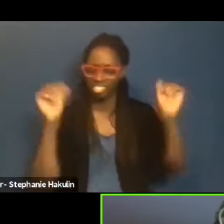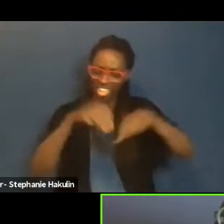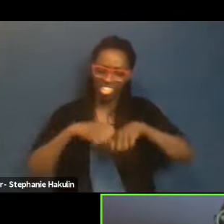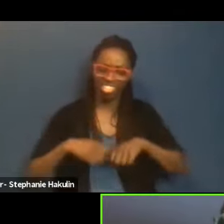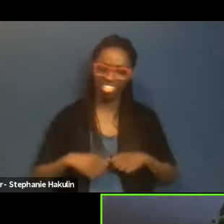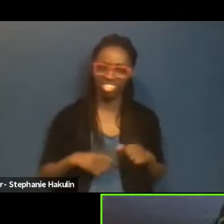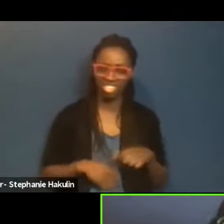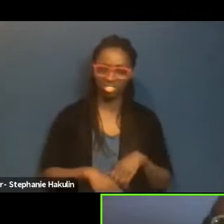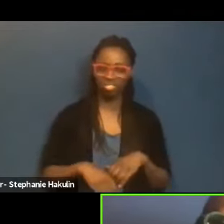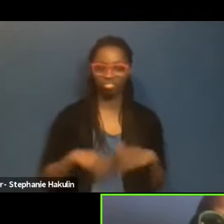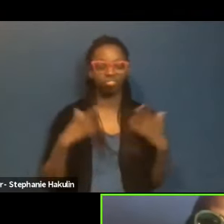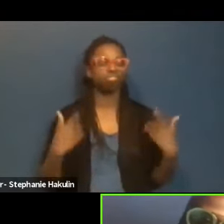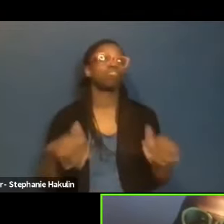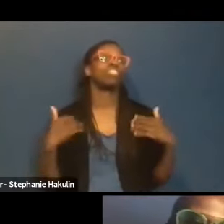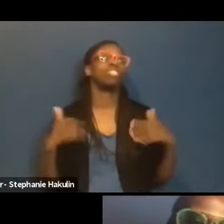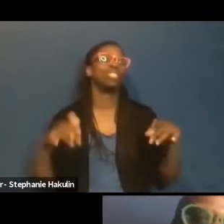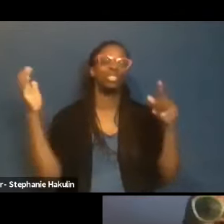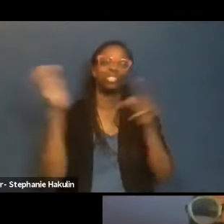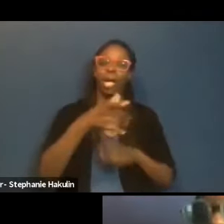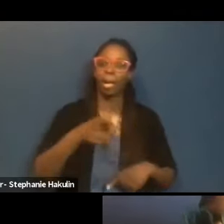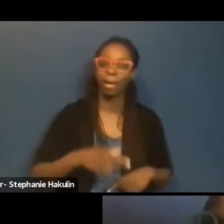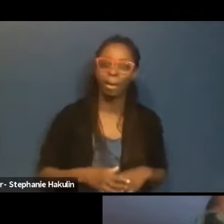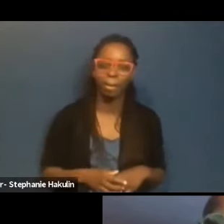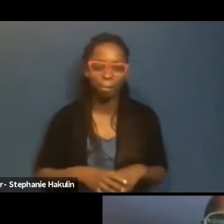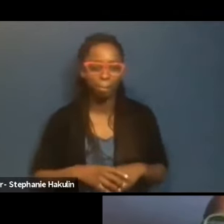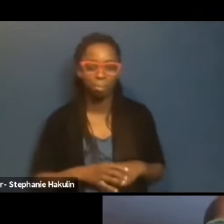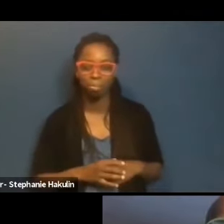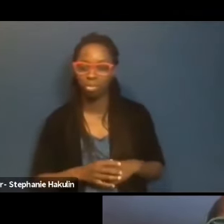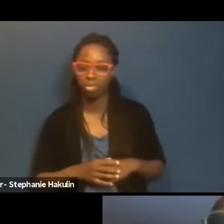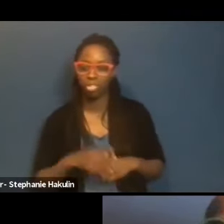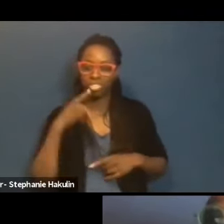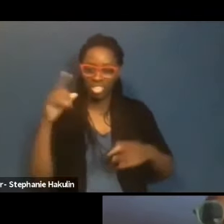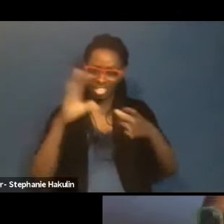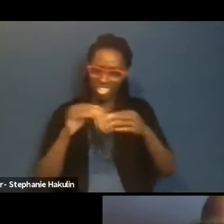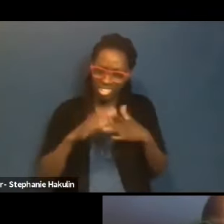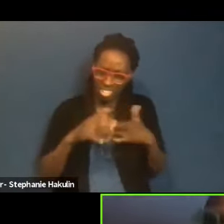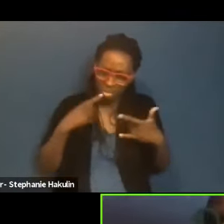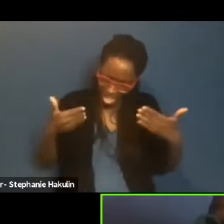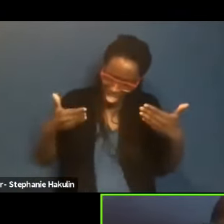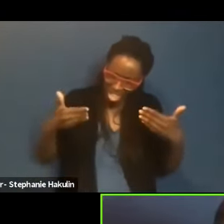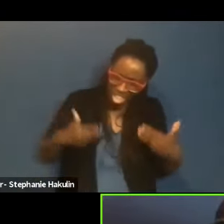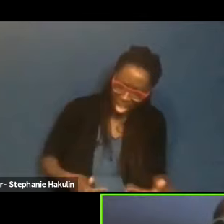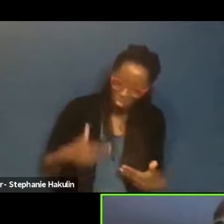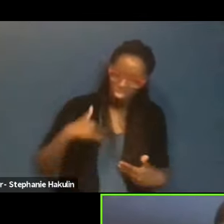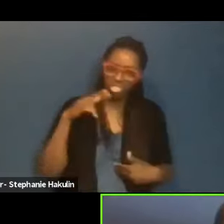Exceptional work. I am the poem. Rewrite that shit.